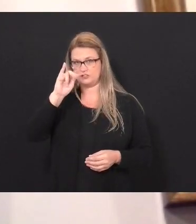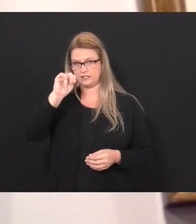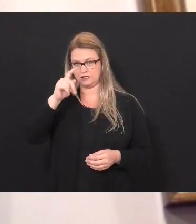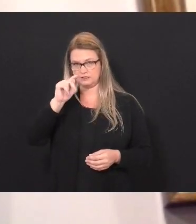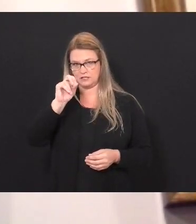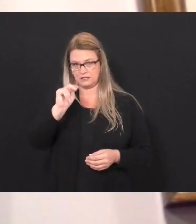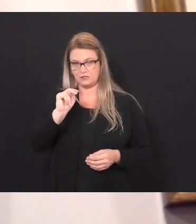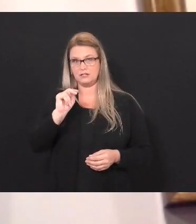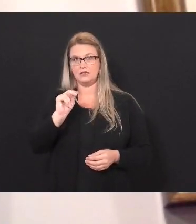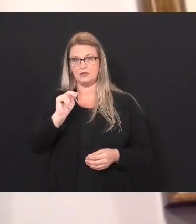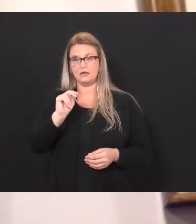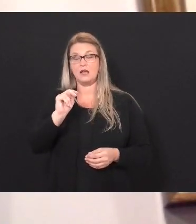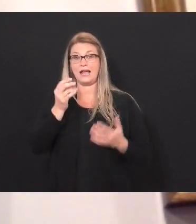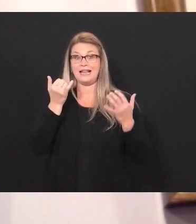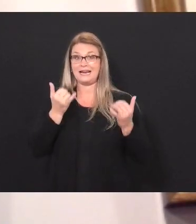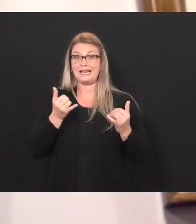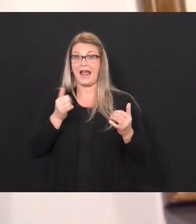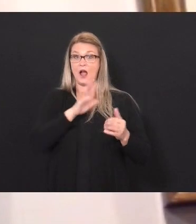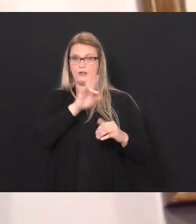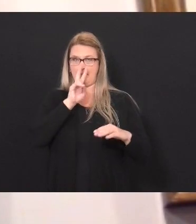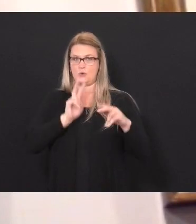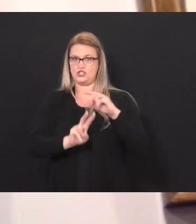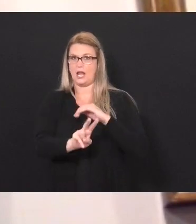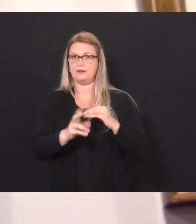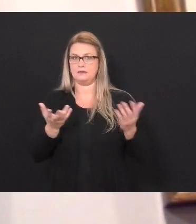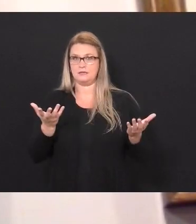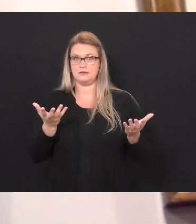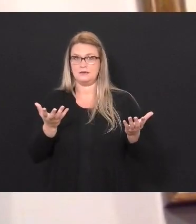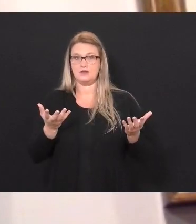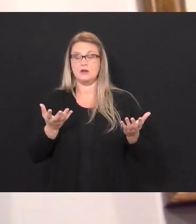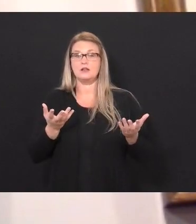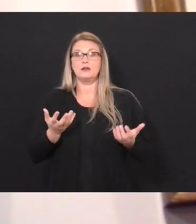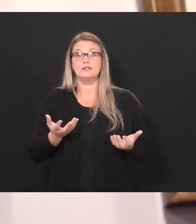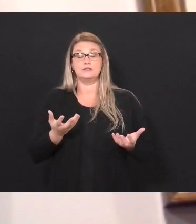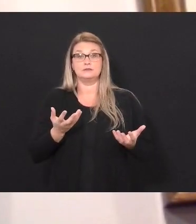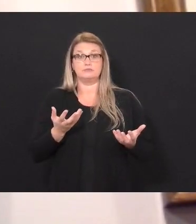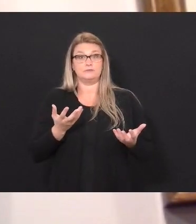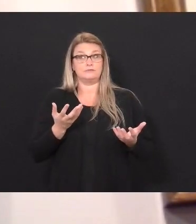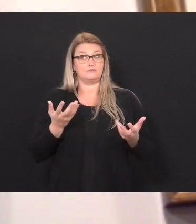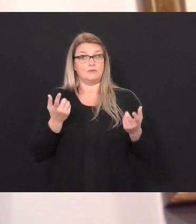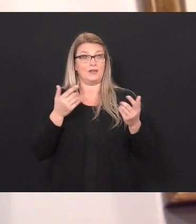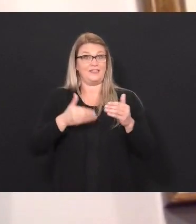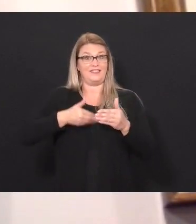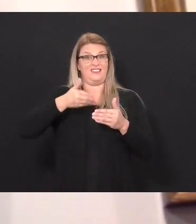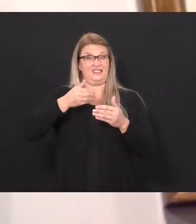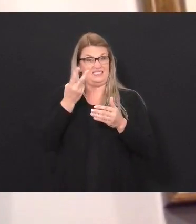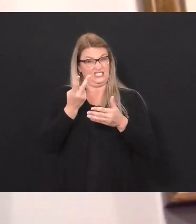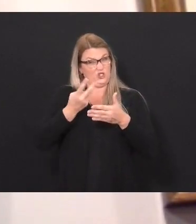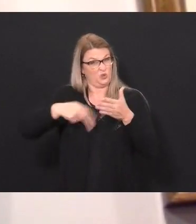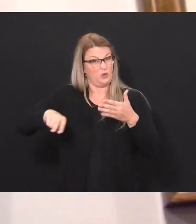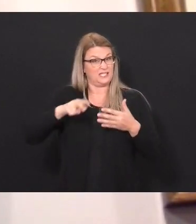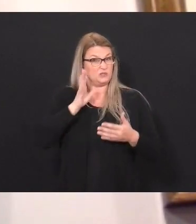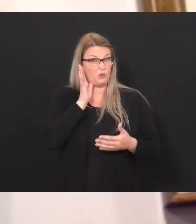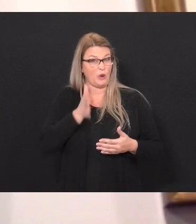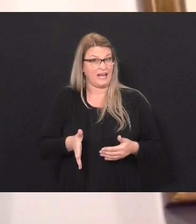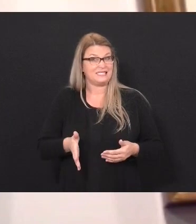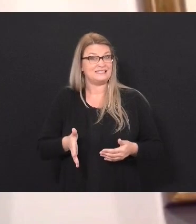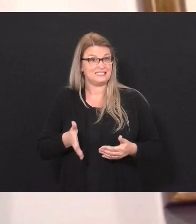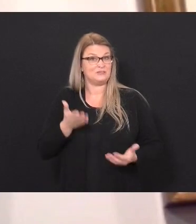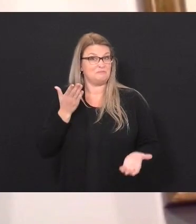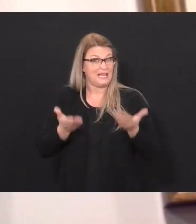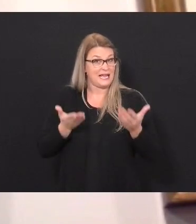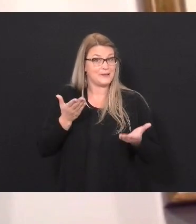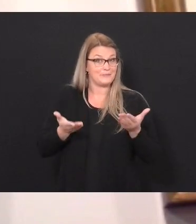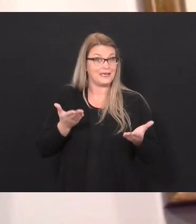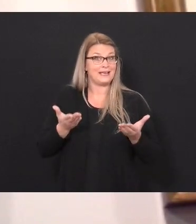the projections now look like that in the next several weeks, there may